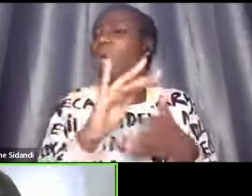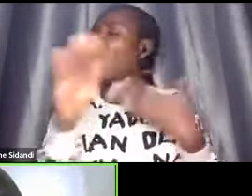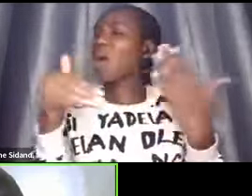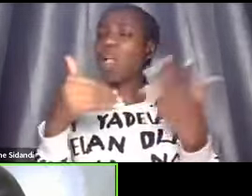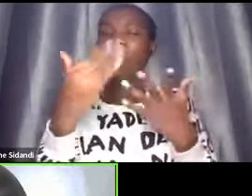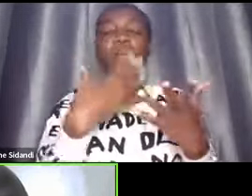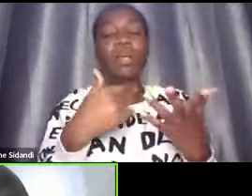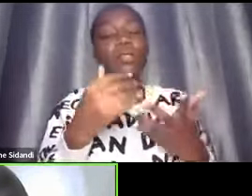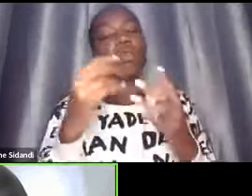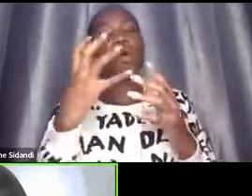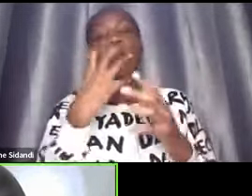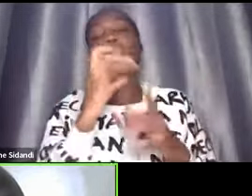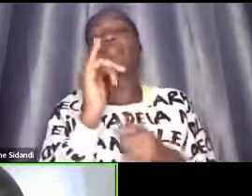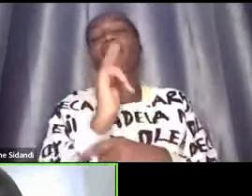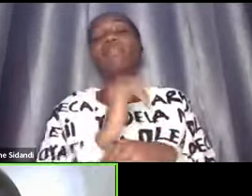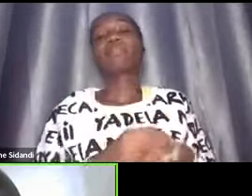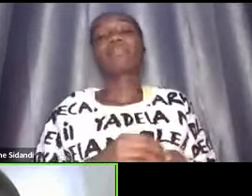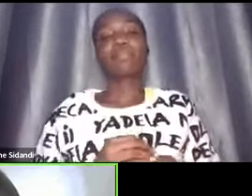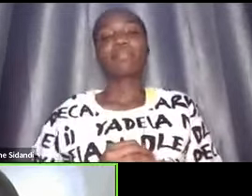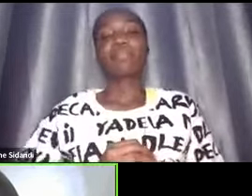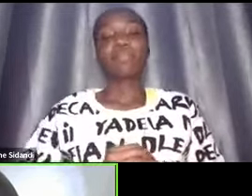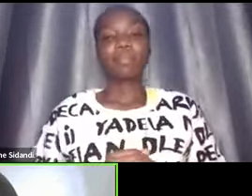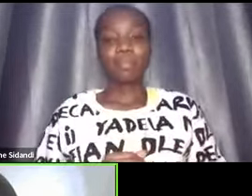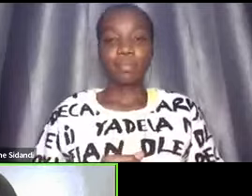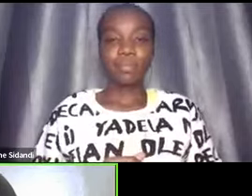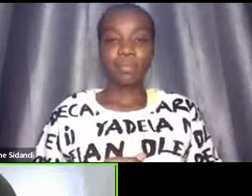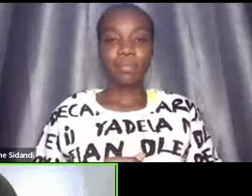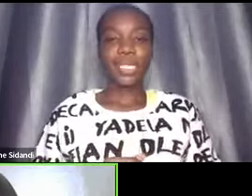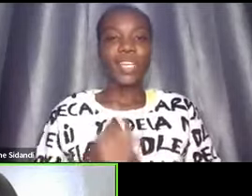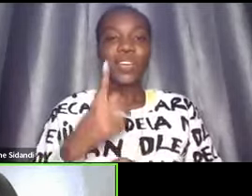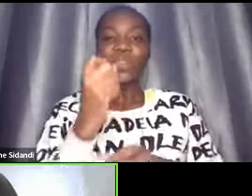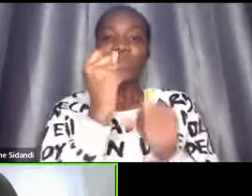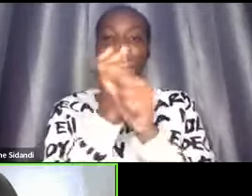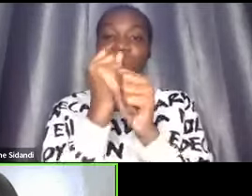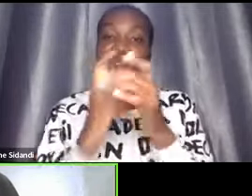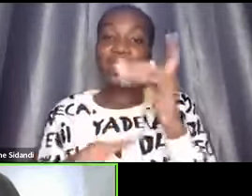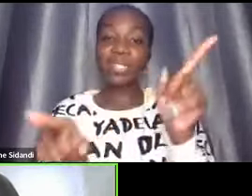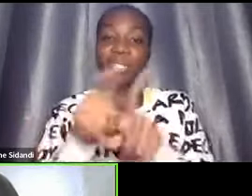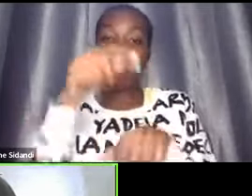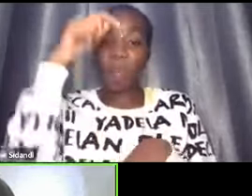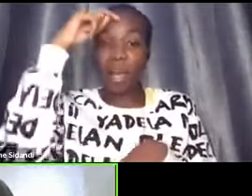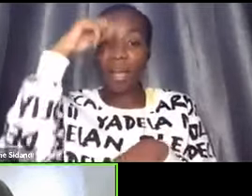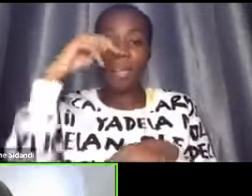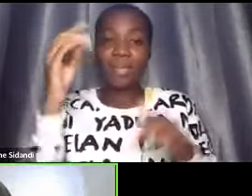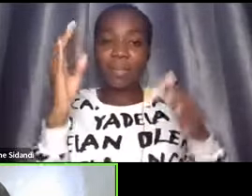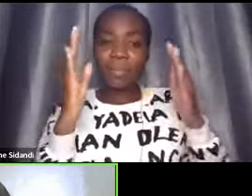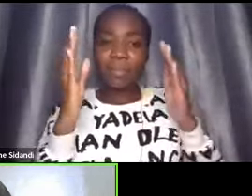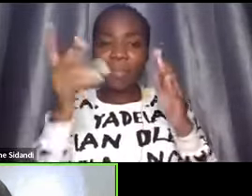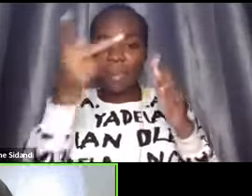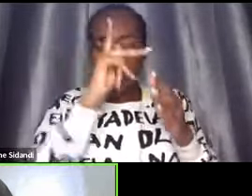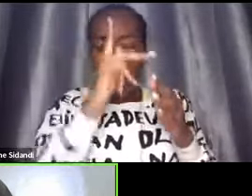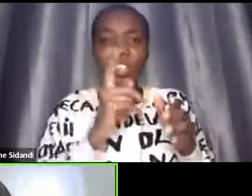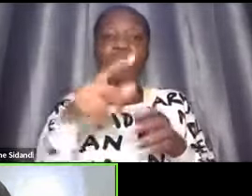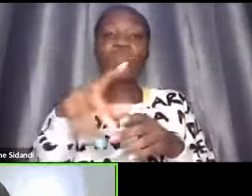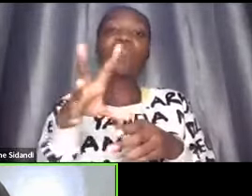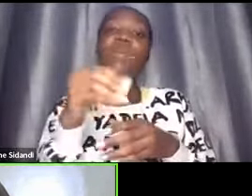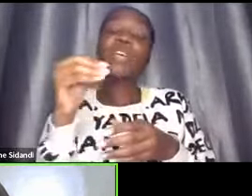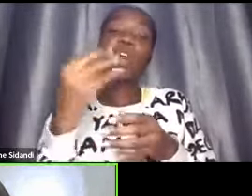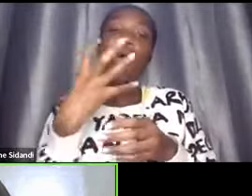says, I want this orange. What do you do as a prudent parent? You pick the orange, split it into